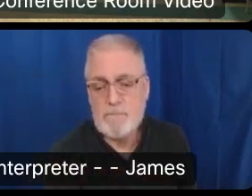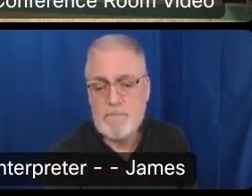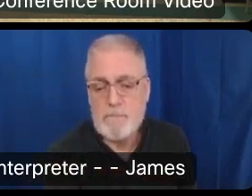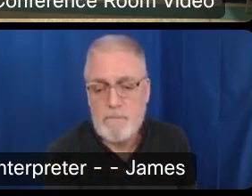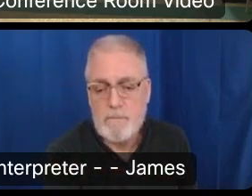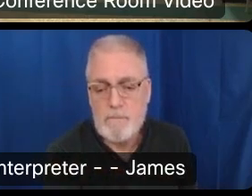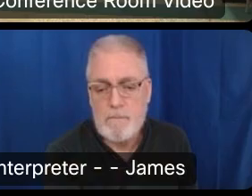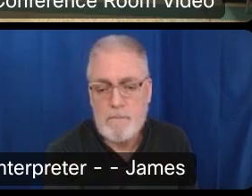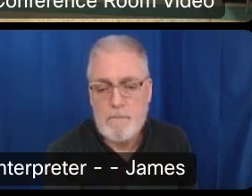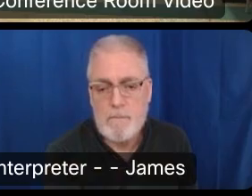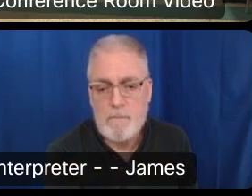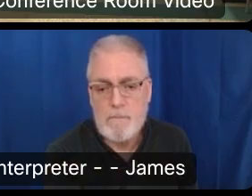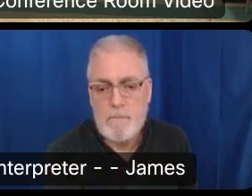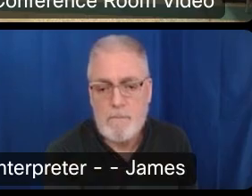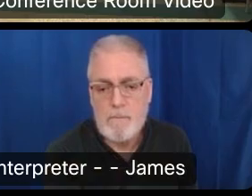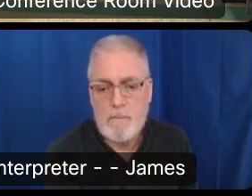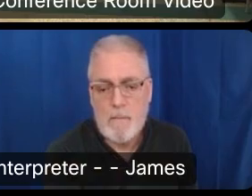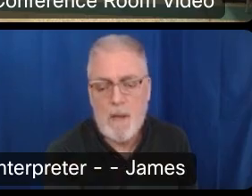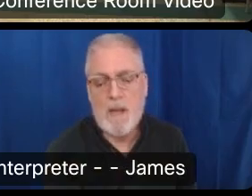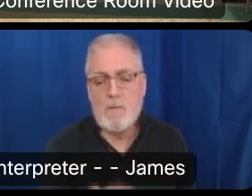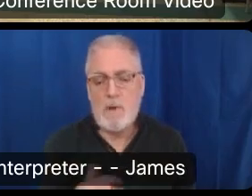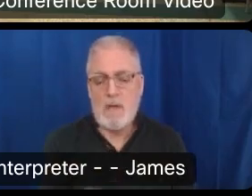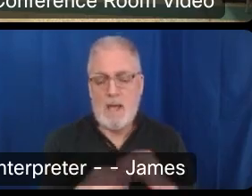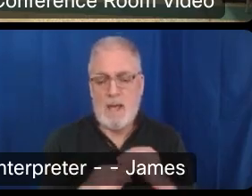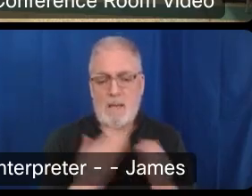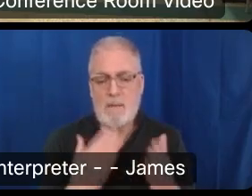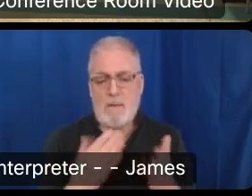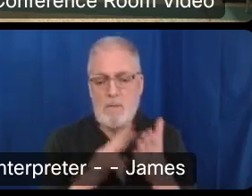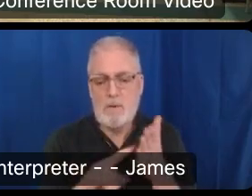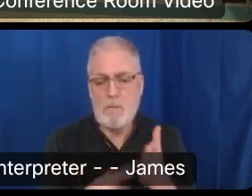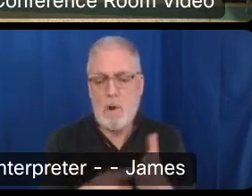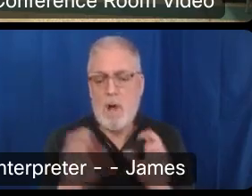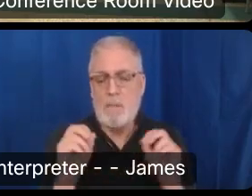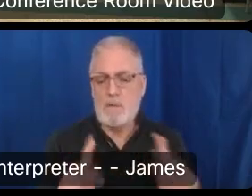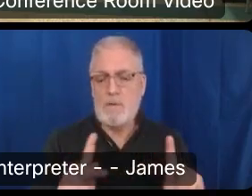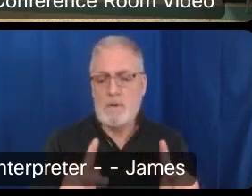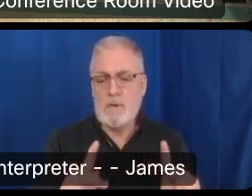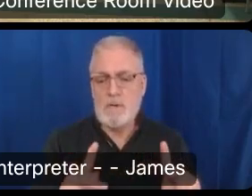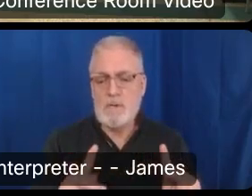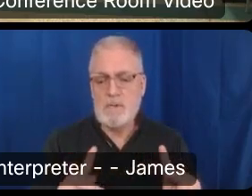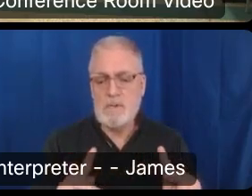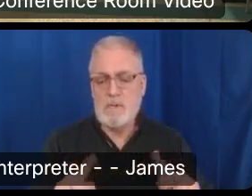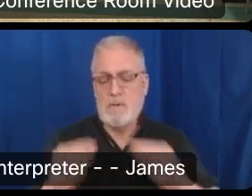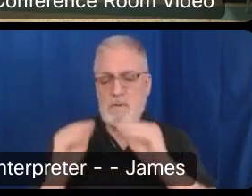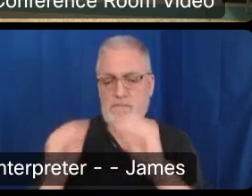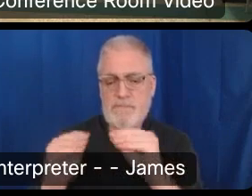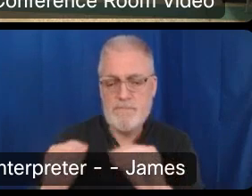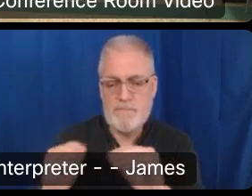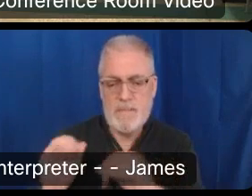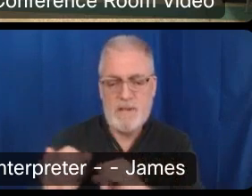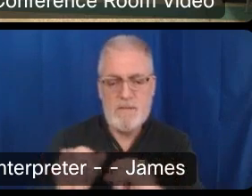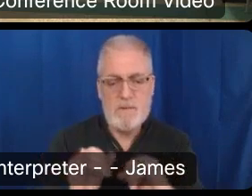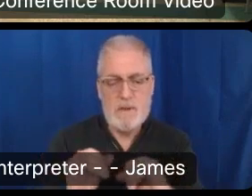also explore just opportunities to educate individuals on supported